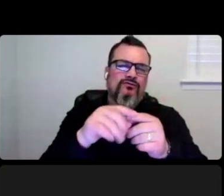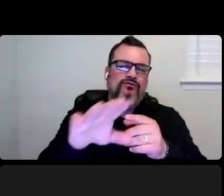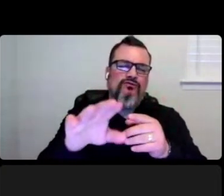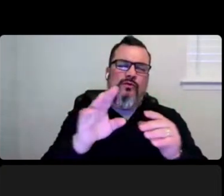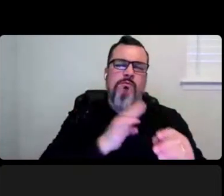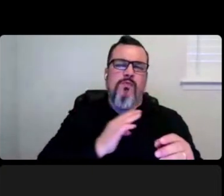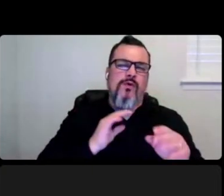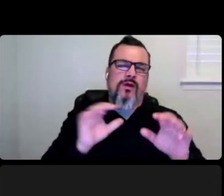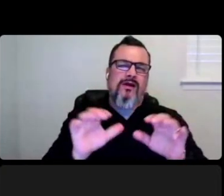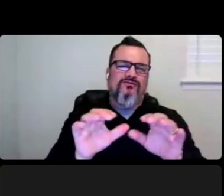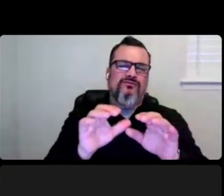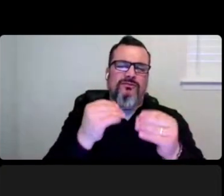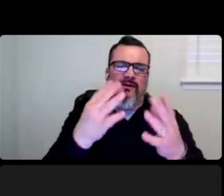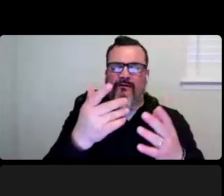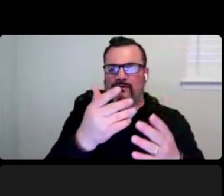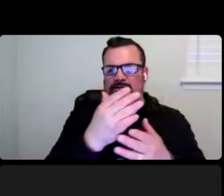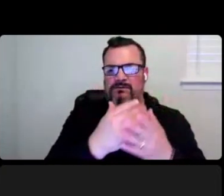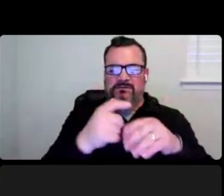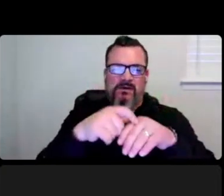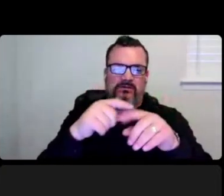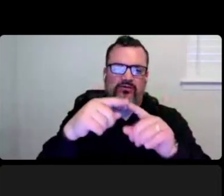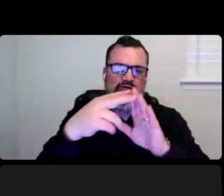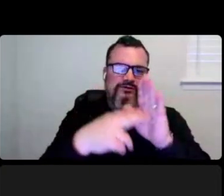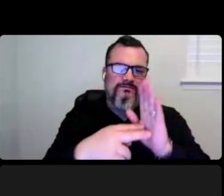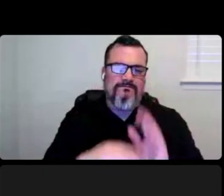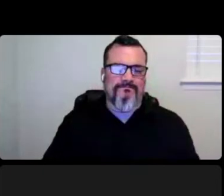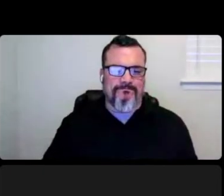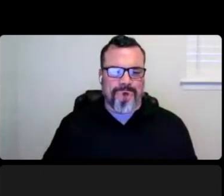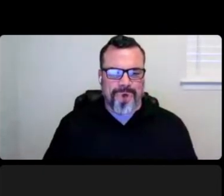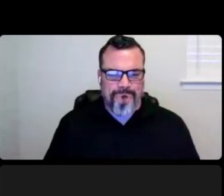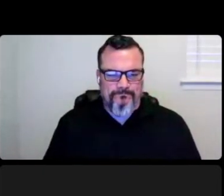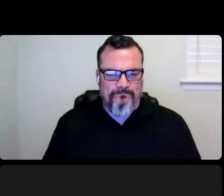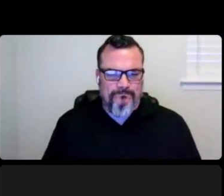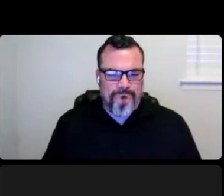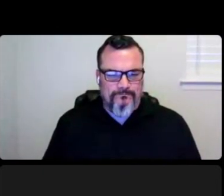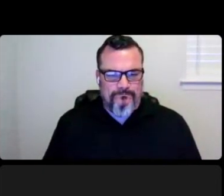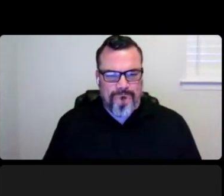action. So I'll give you some time to read.